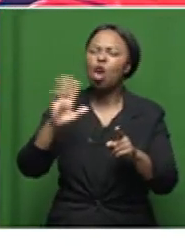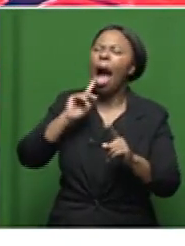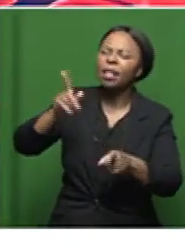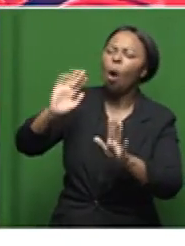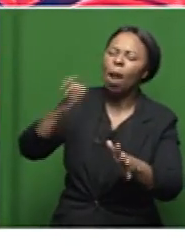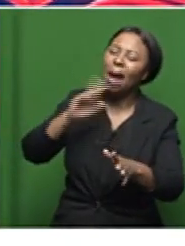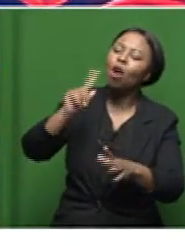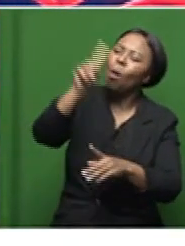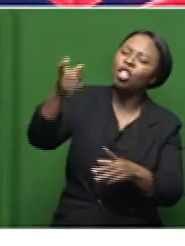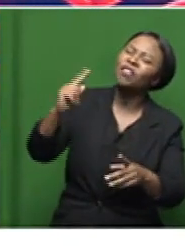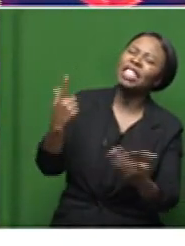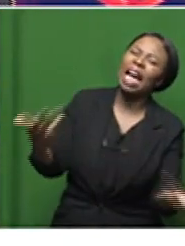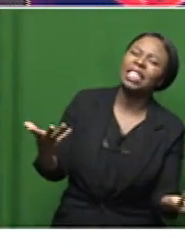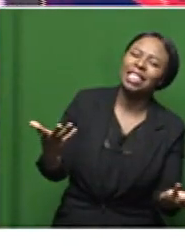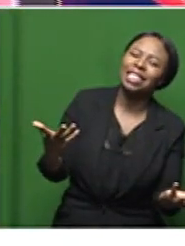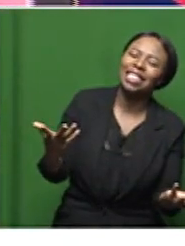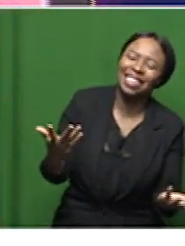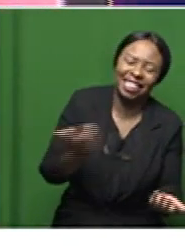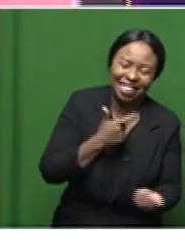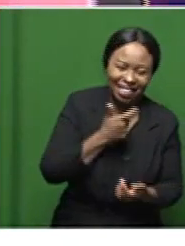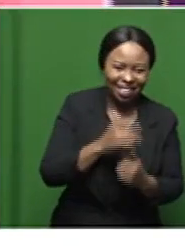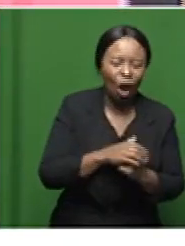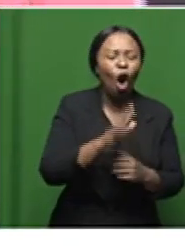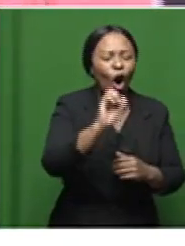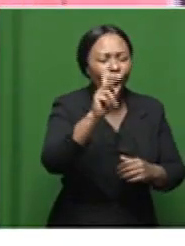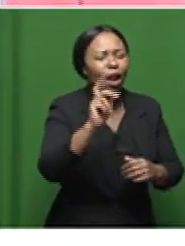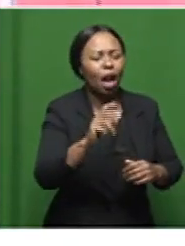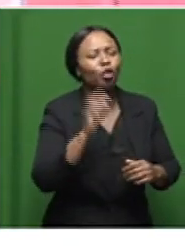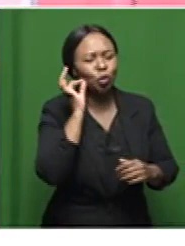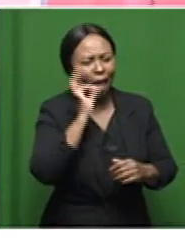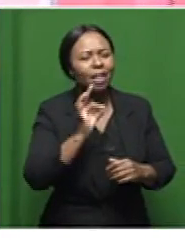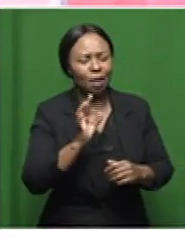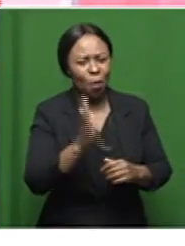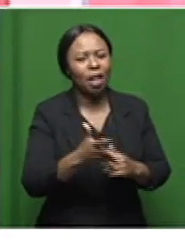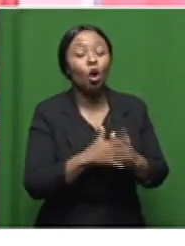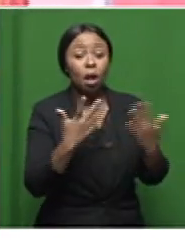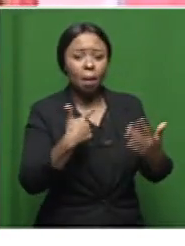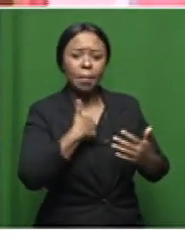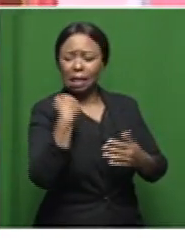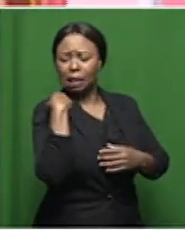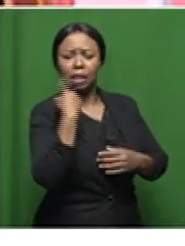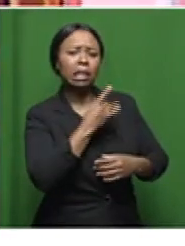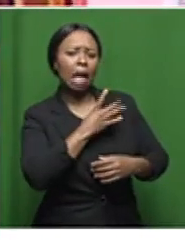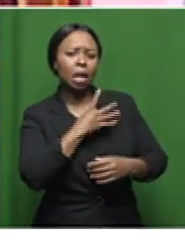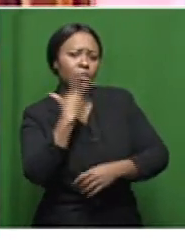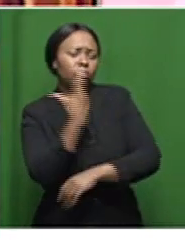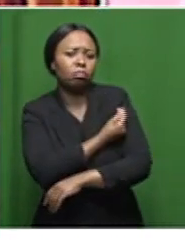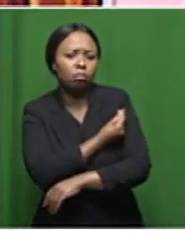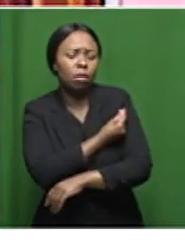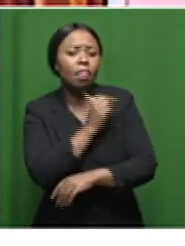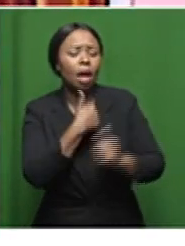Sizoyi-answera but fanele kusiphi question angithi kuqala. Oh, okay, sweetheart. Yebo. Ngibuye kuyohlaba Saturday. So mangibuye